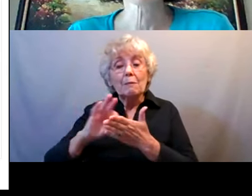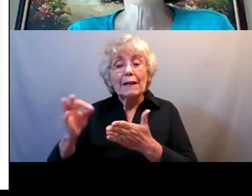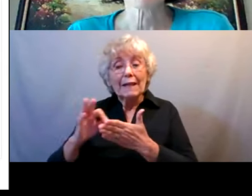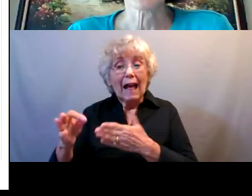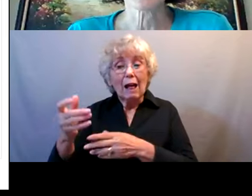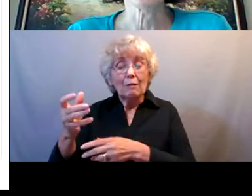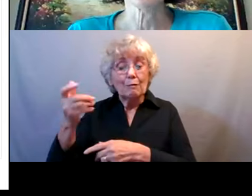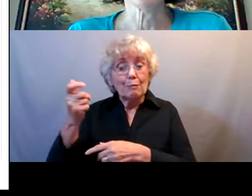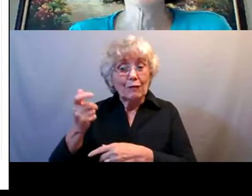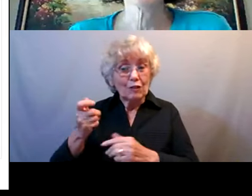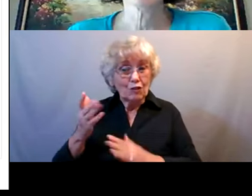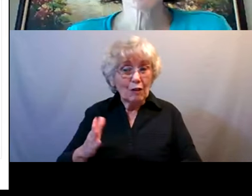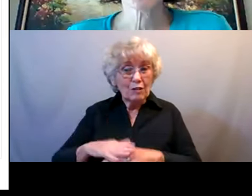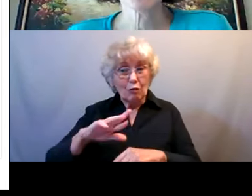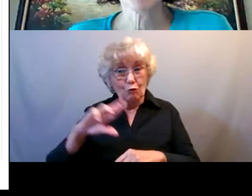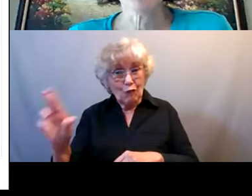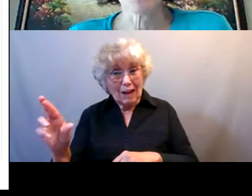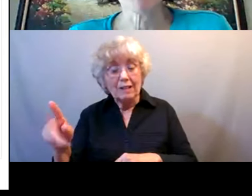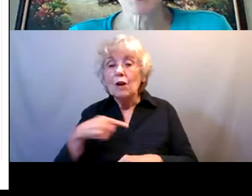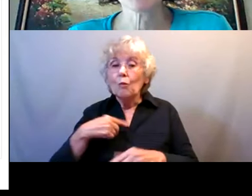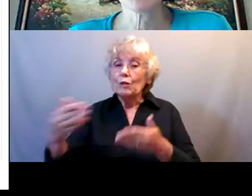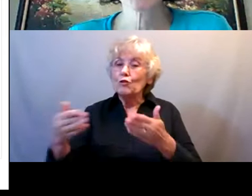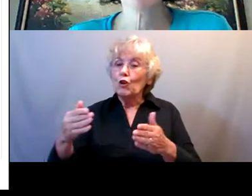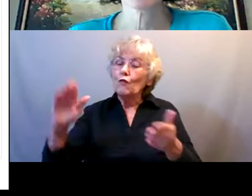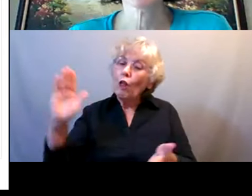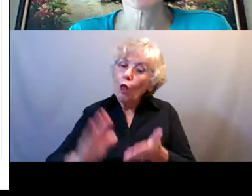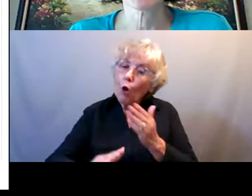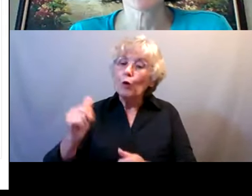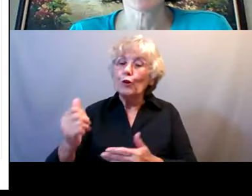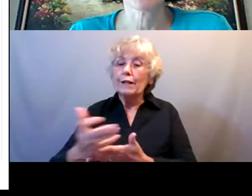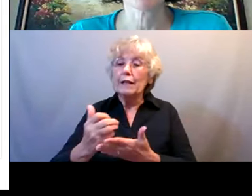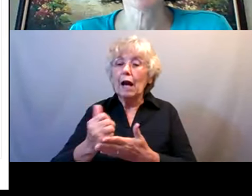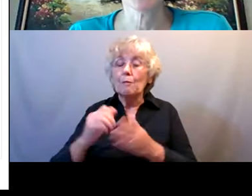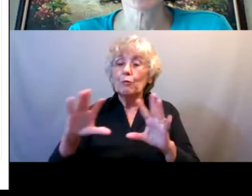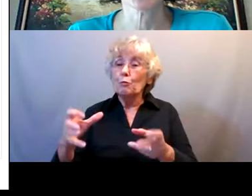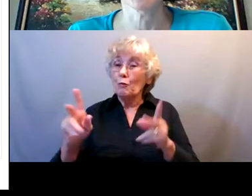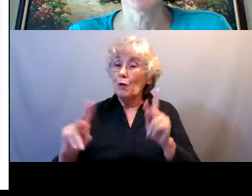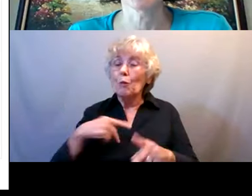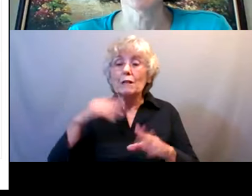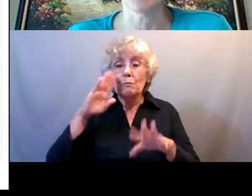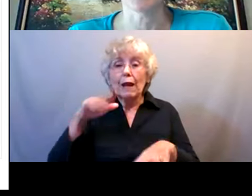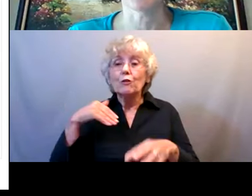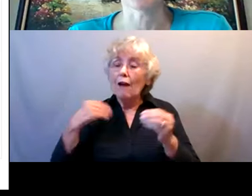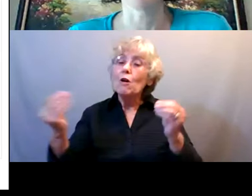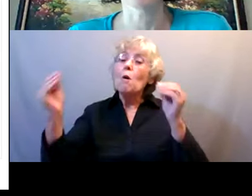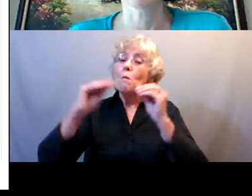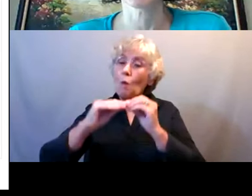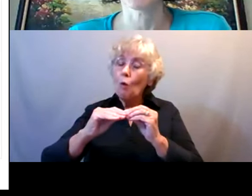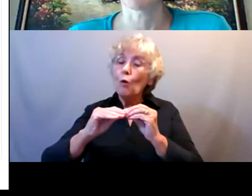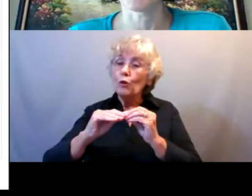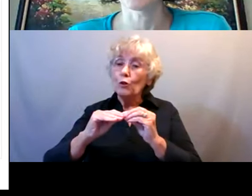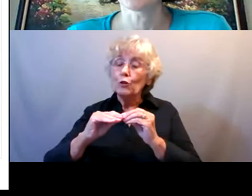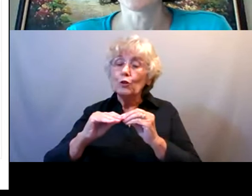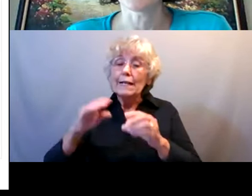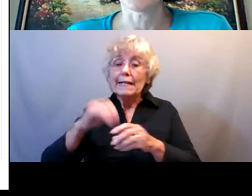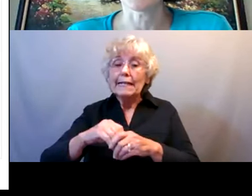right. And, you know, because we serve a lower income population, we expect to have a higher population in